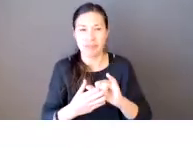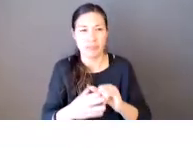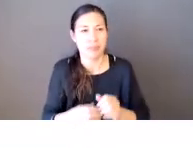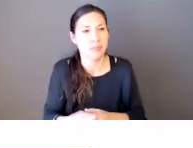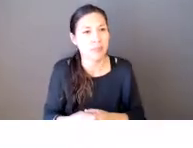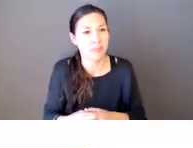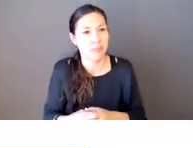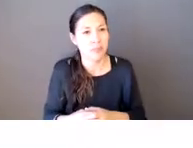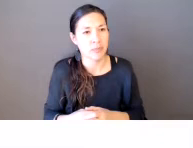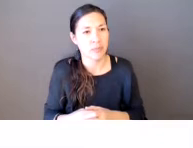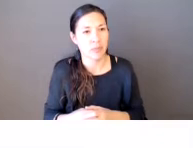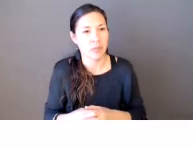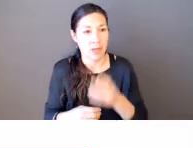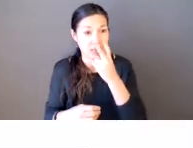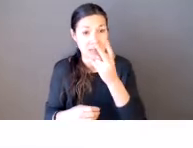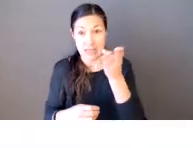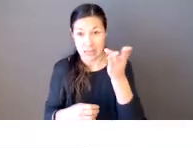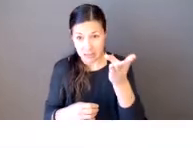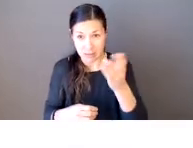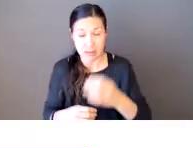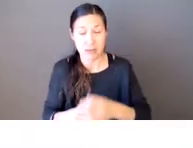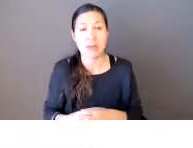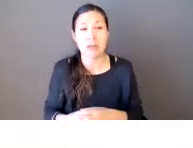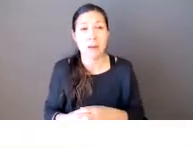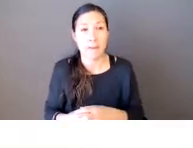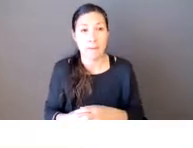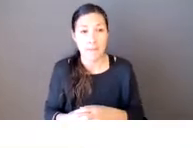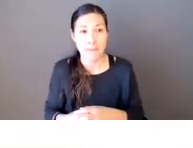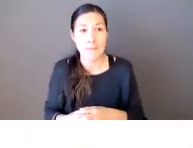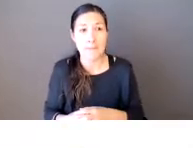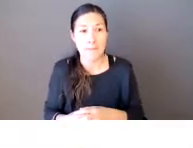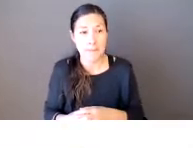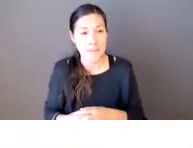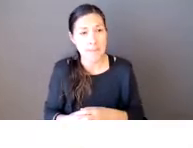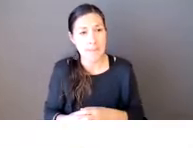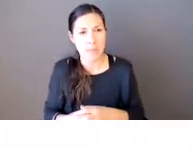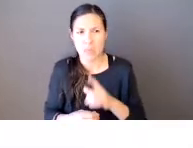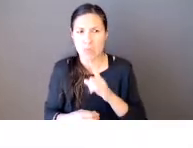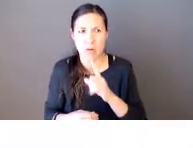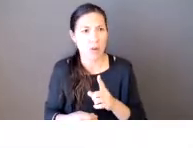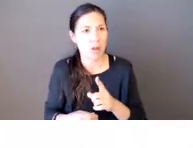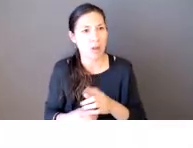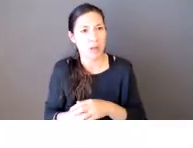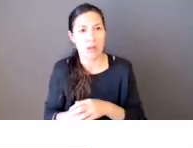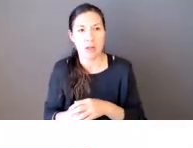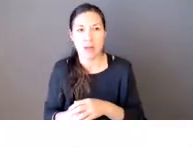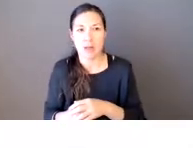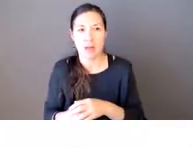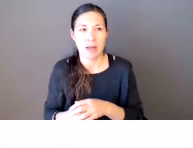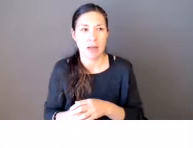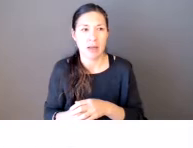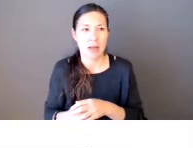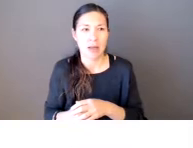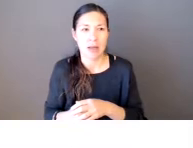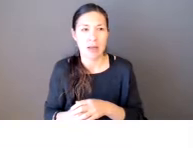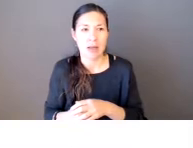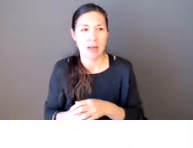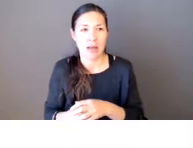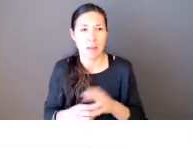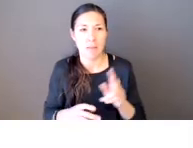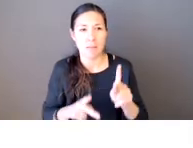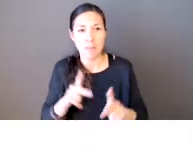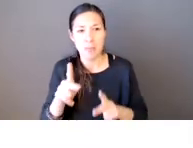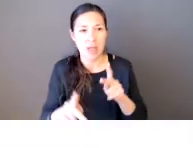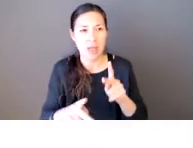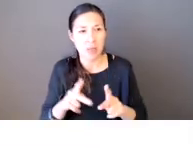come to this location, and I can't tell you on a daily basis how many people still don't follow this. We have mandated